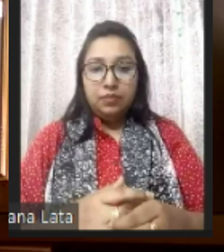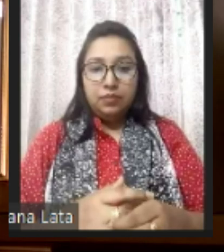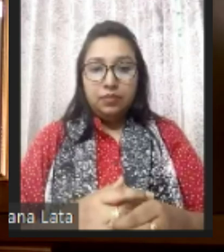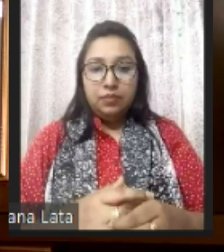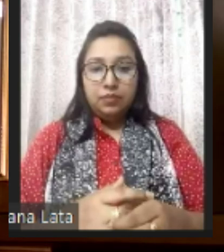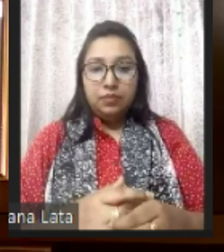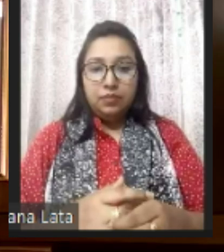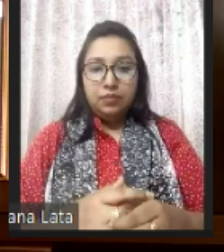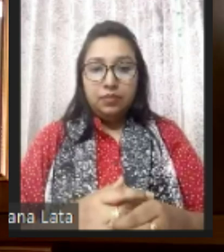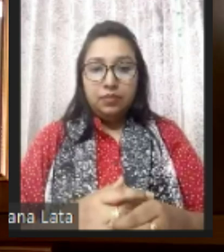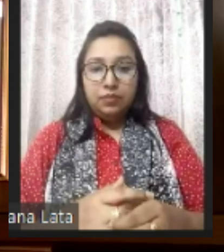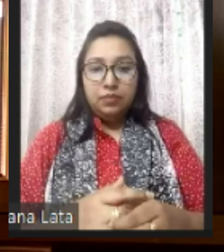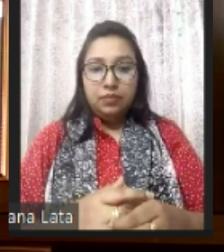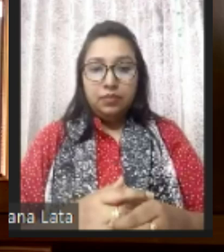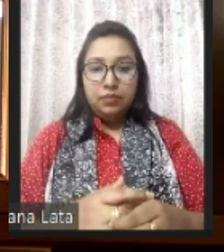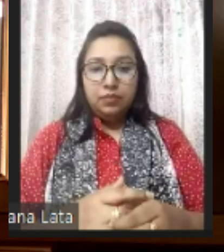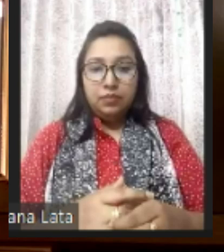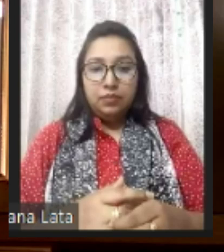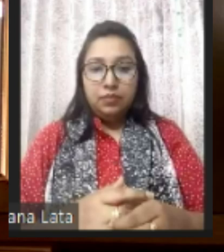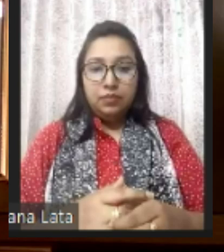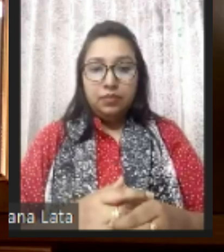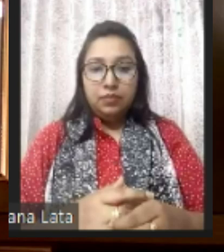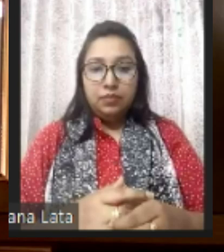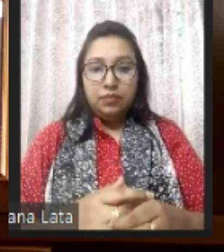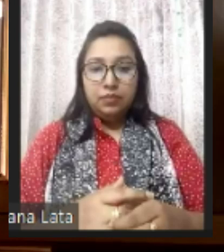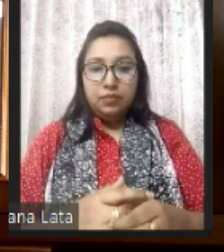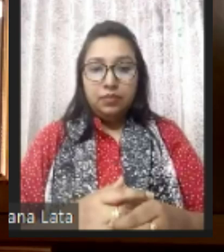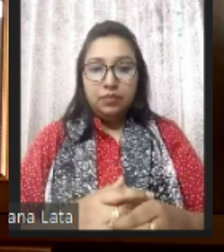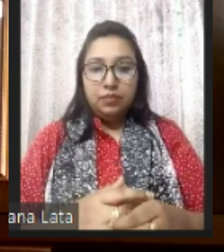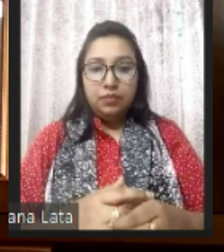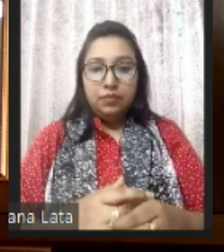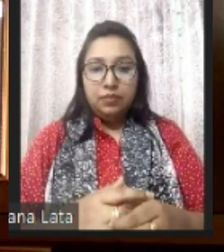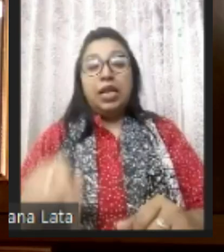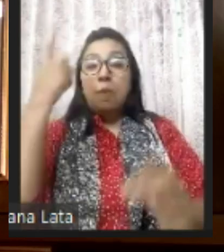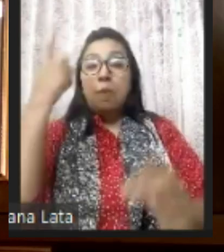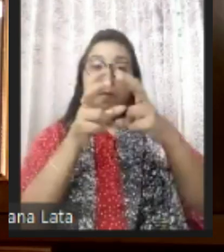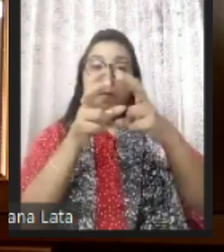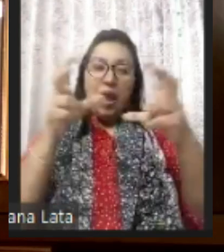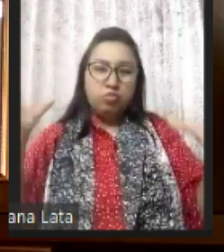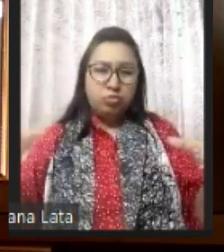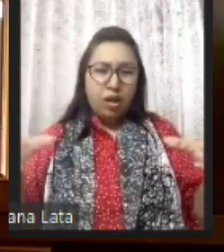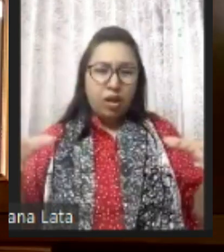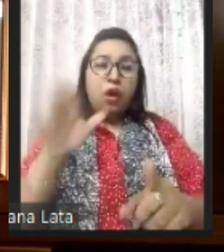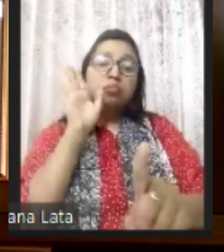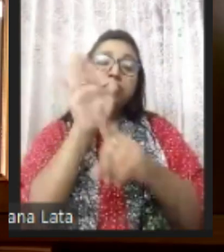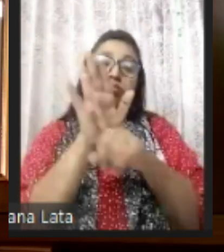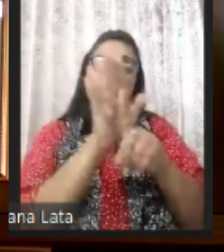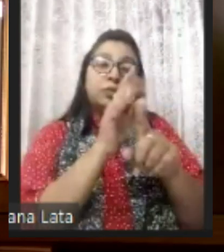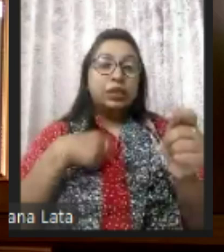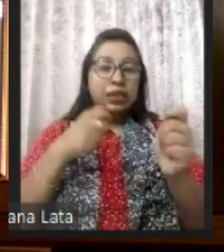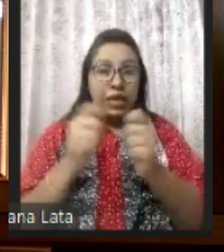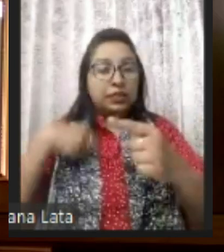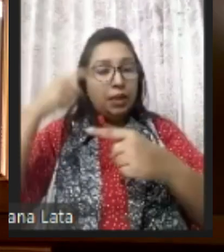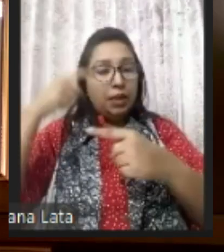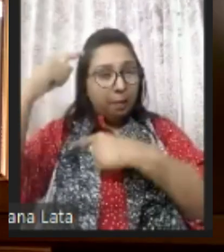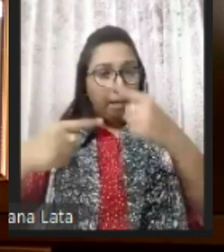involve this large population in digital service. We have the largest government website and about